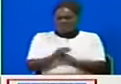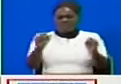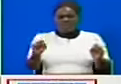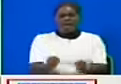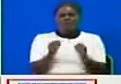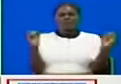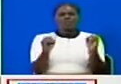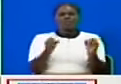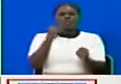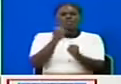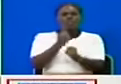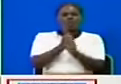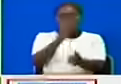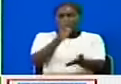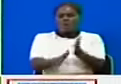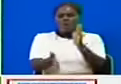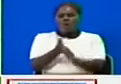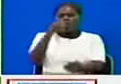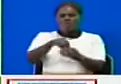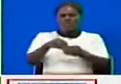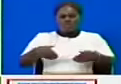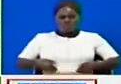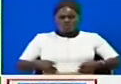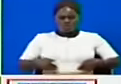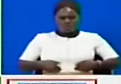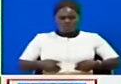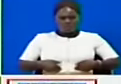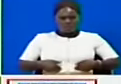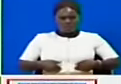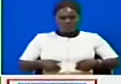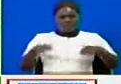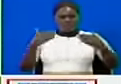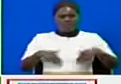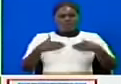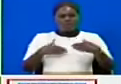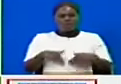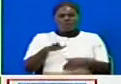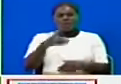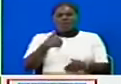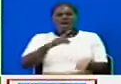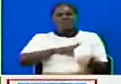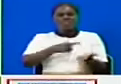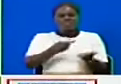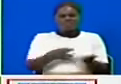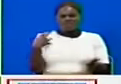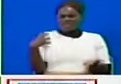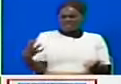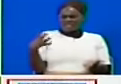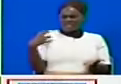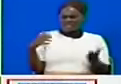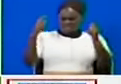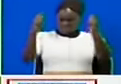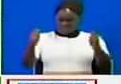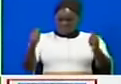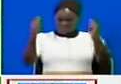and joblessness among the youth. Like you say, they were bigwigs. They were people who had a lot of resources in terms of doing the campaign. And